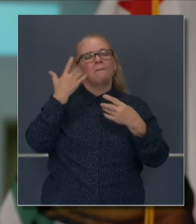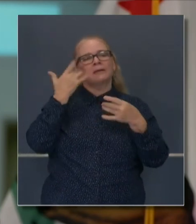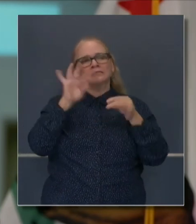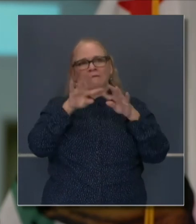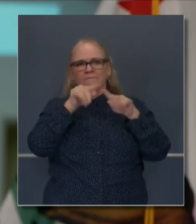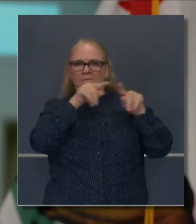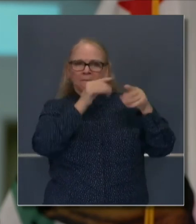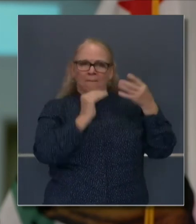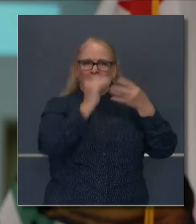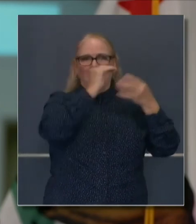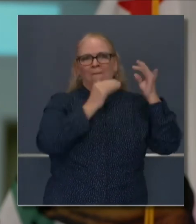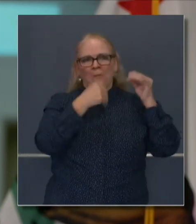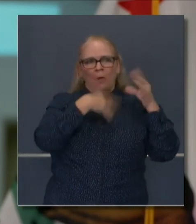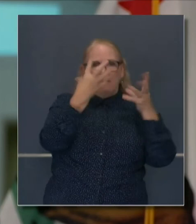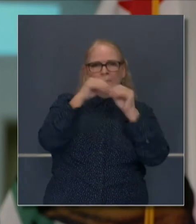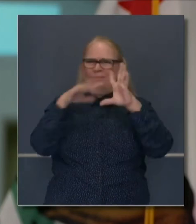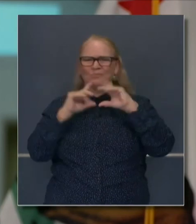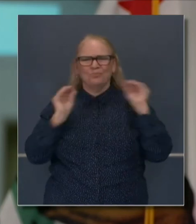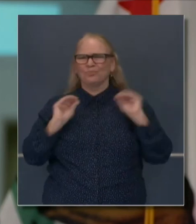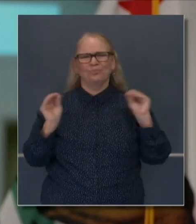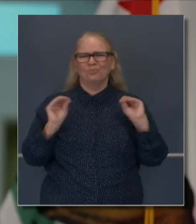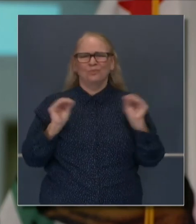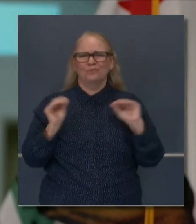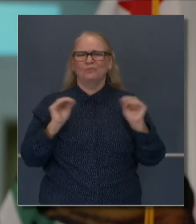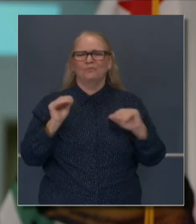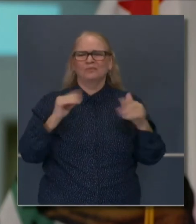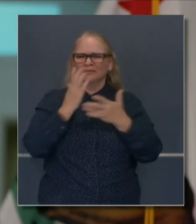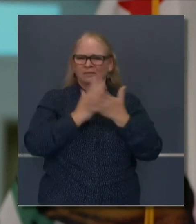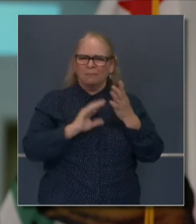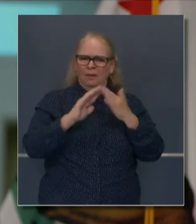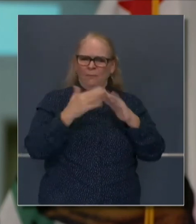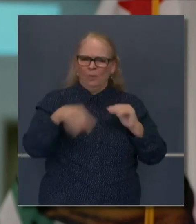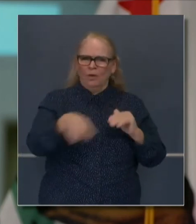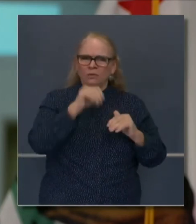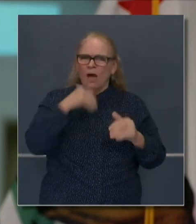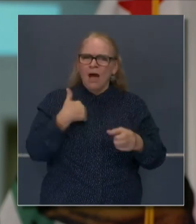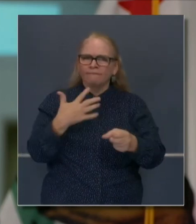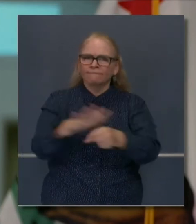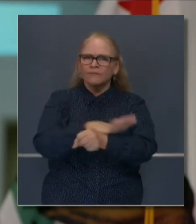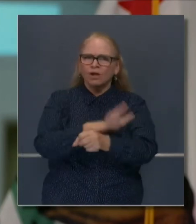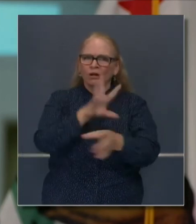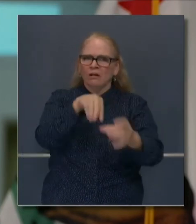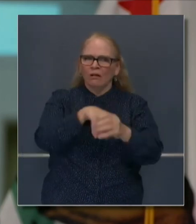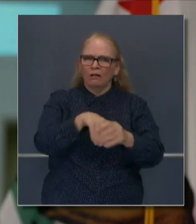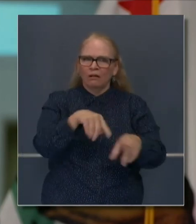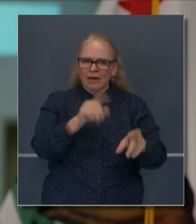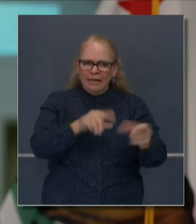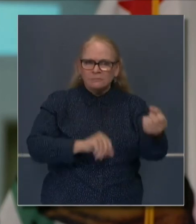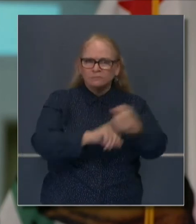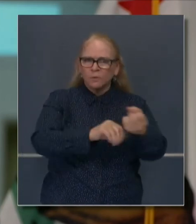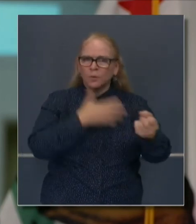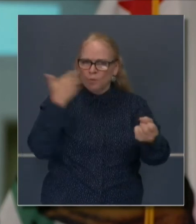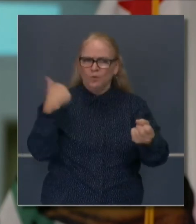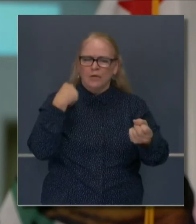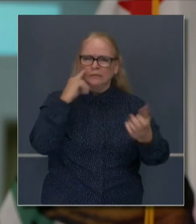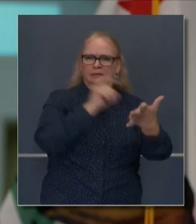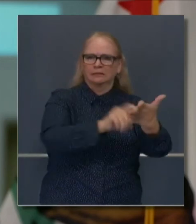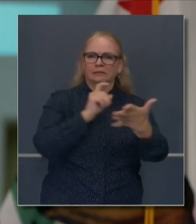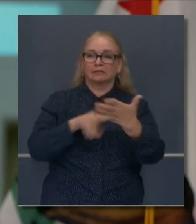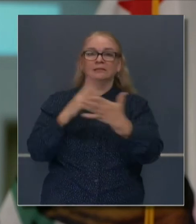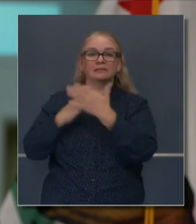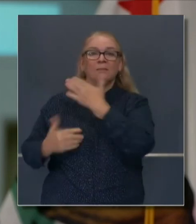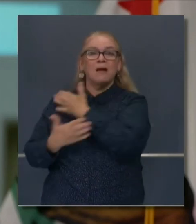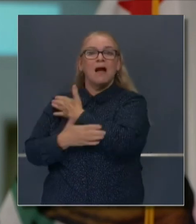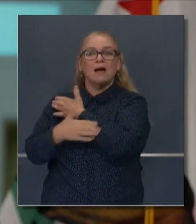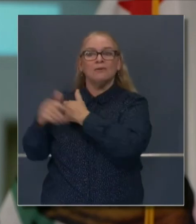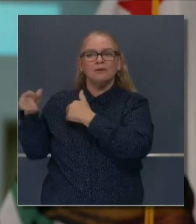particularly a specific county. Now, as it relates to your specific frame that some counties are concerned, you'll hear tomorrow Dr.